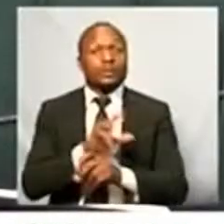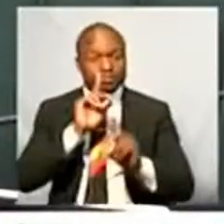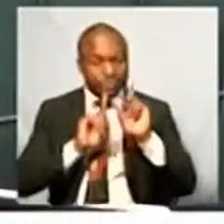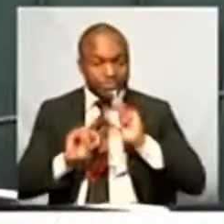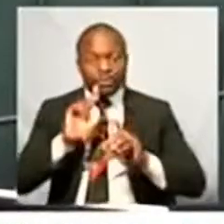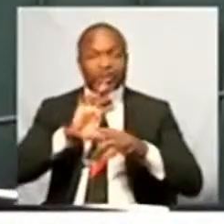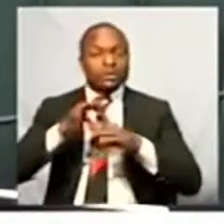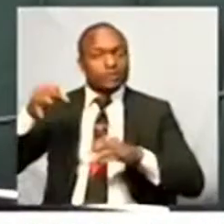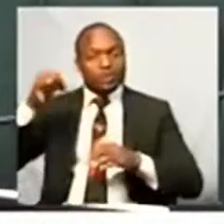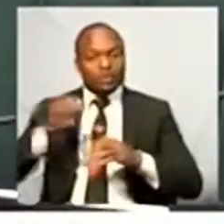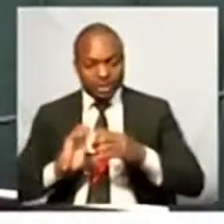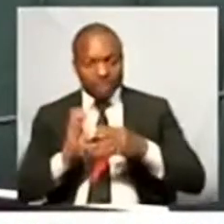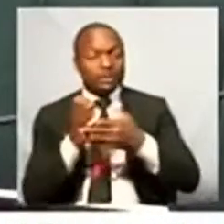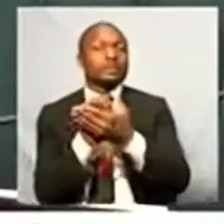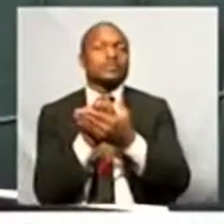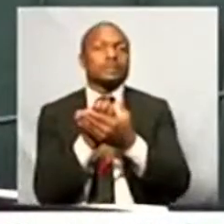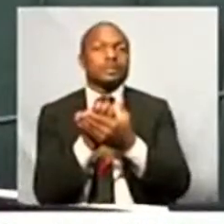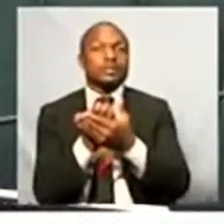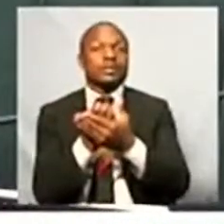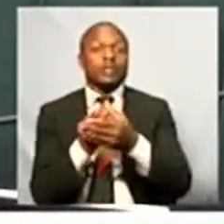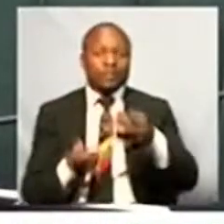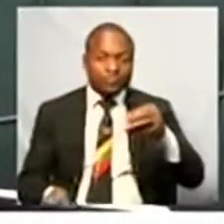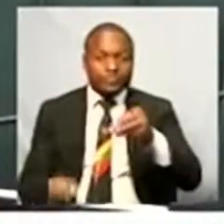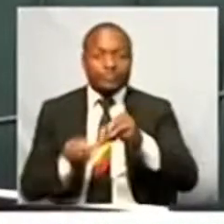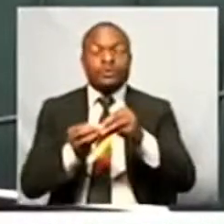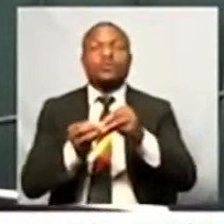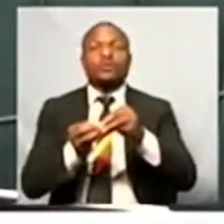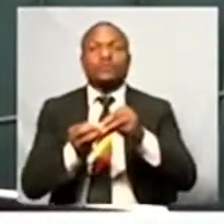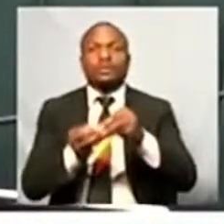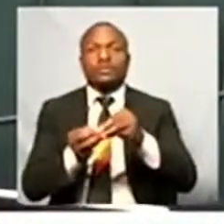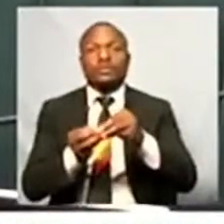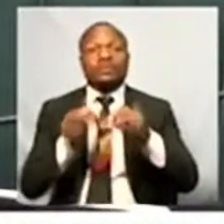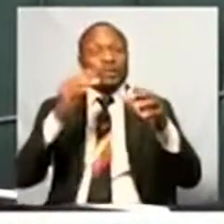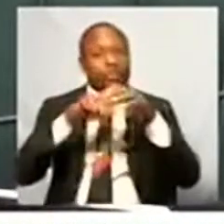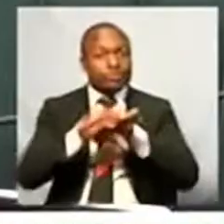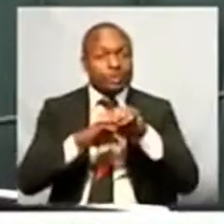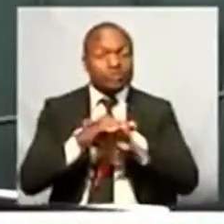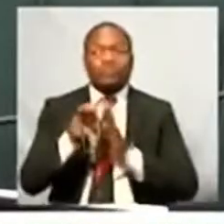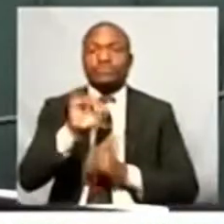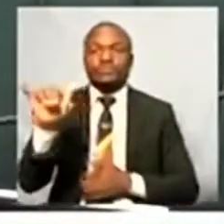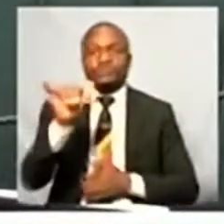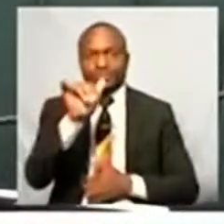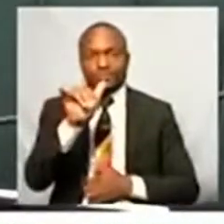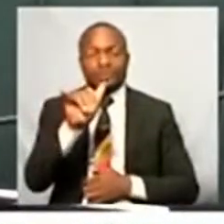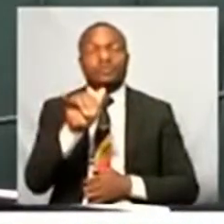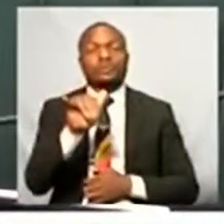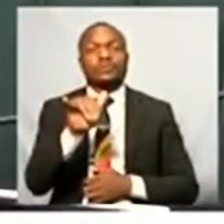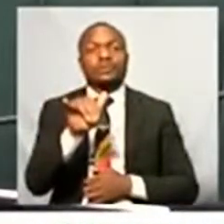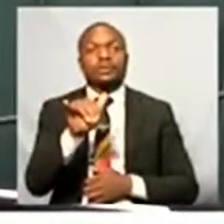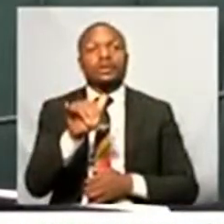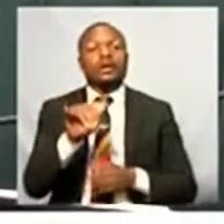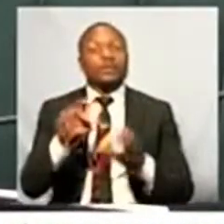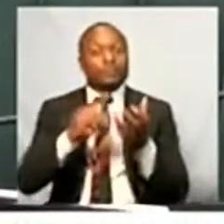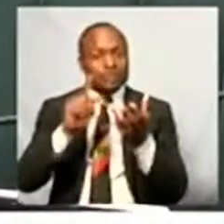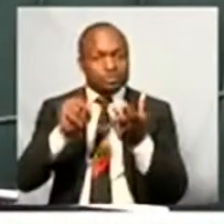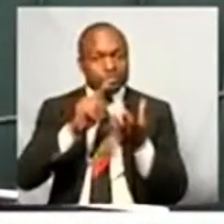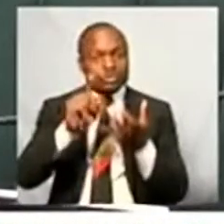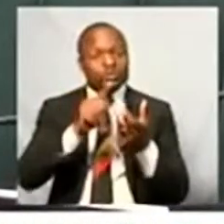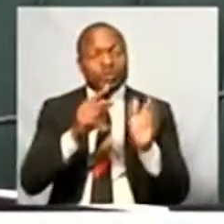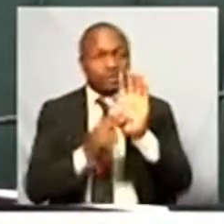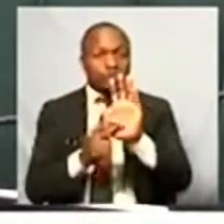stakeholder engagement, and alignment with the finalized accessibility standards and emerging priorities outlined